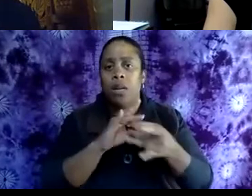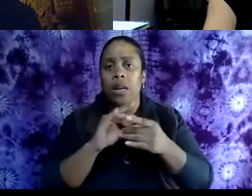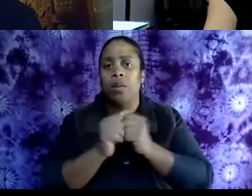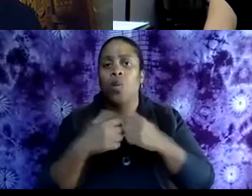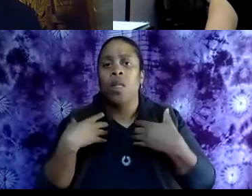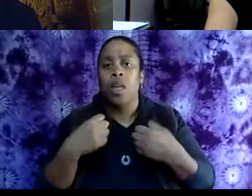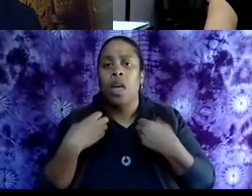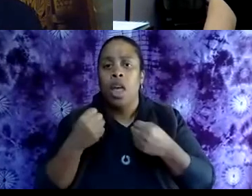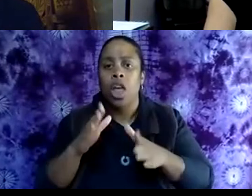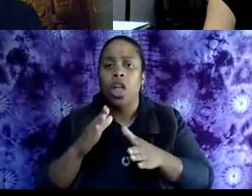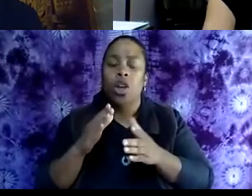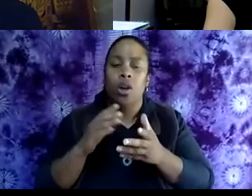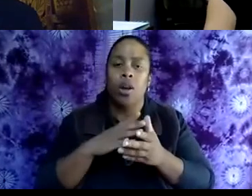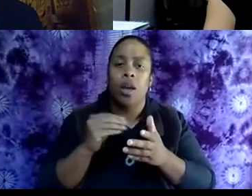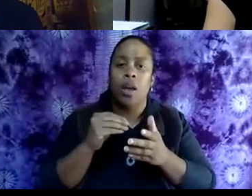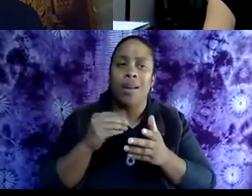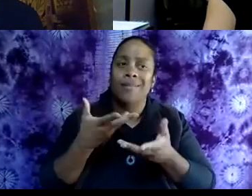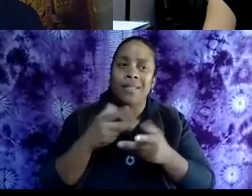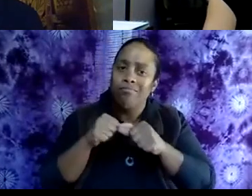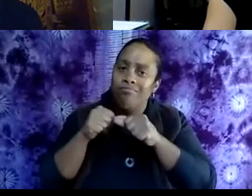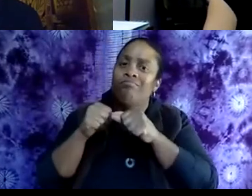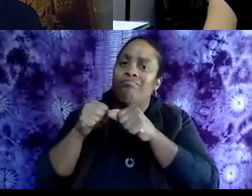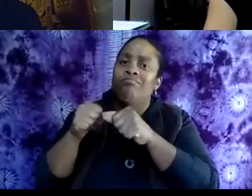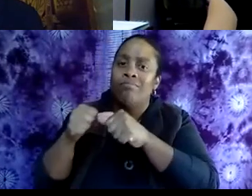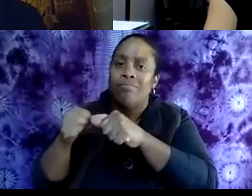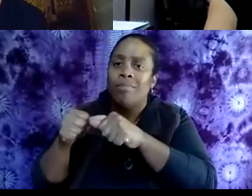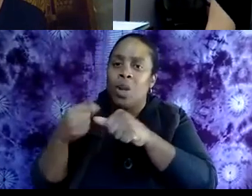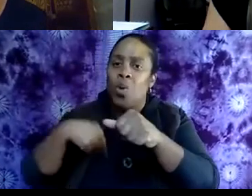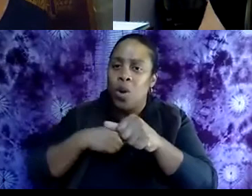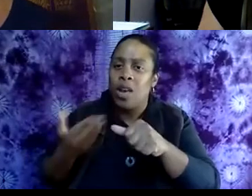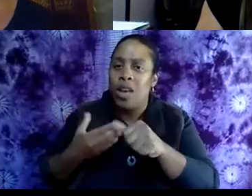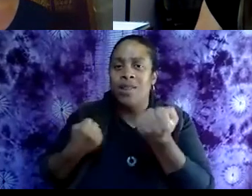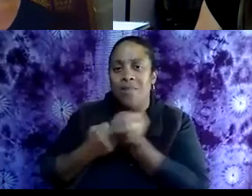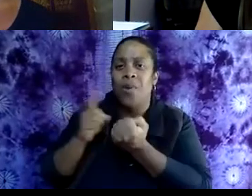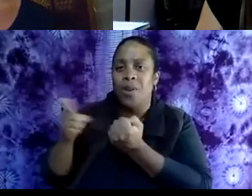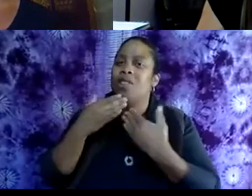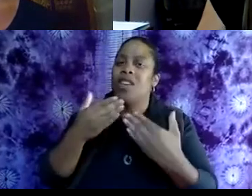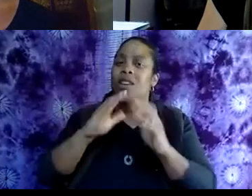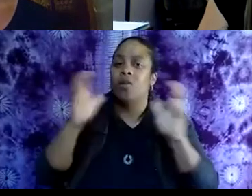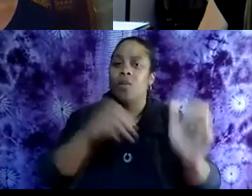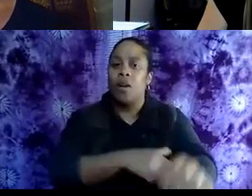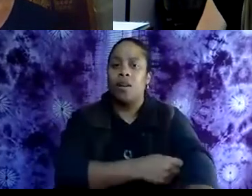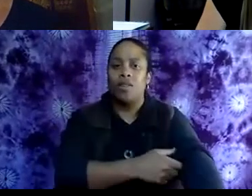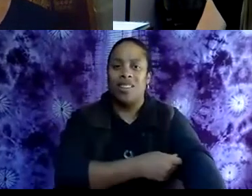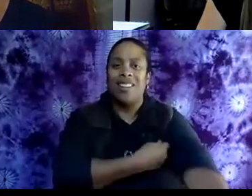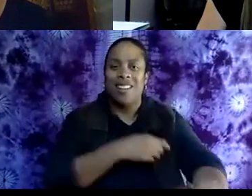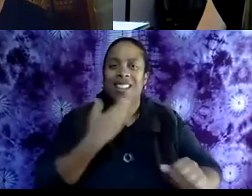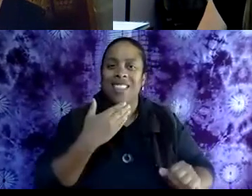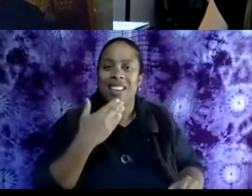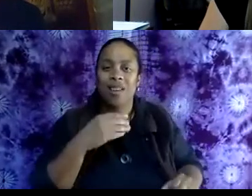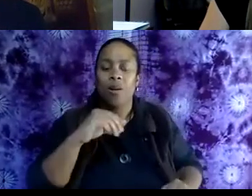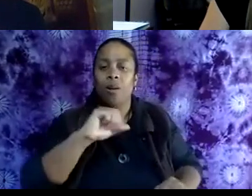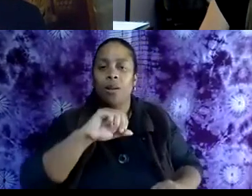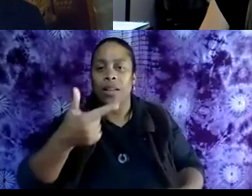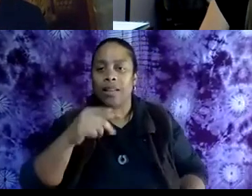and really just keep on that journey. We're here for you. So thank you so much. Thanks so much, Susan. All right, Kendara's